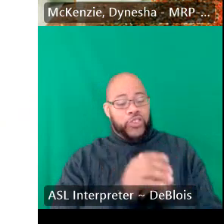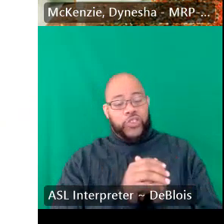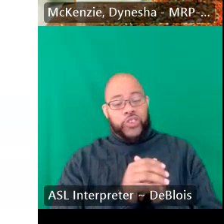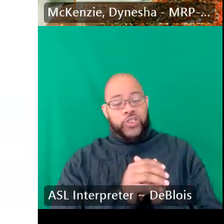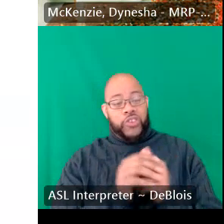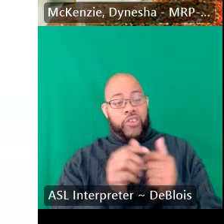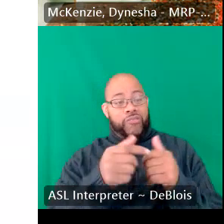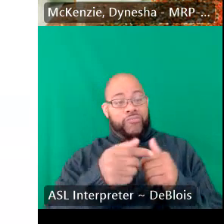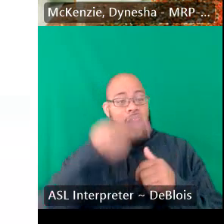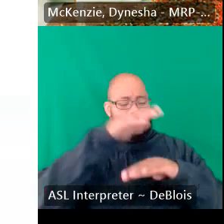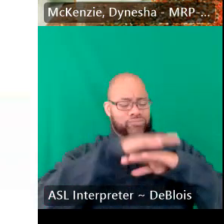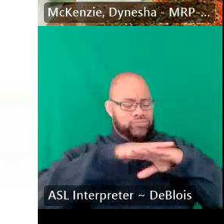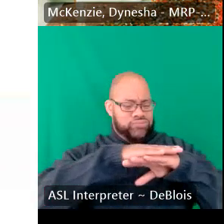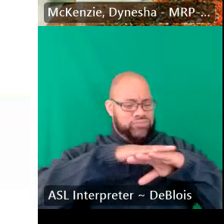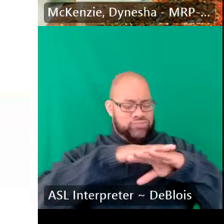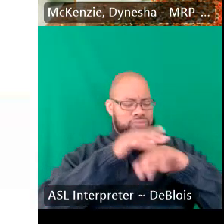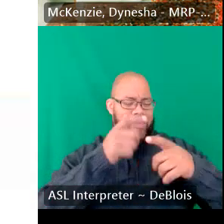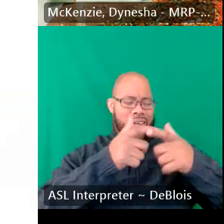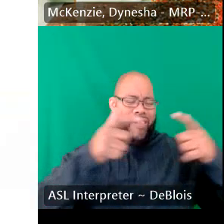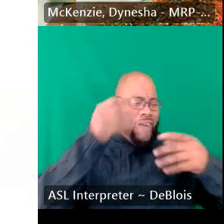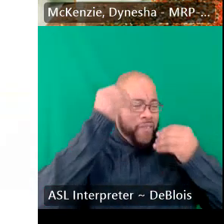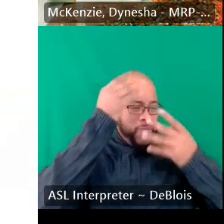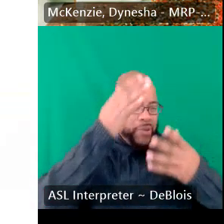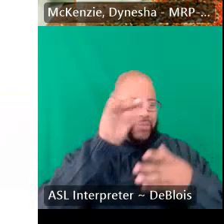high-level overview of a huge amount of information.